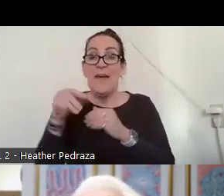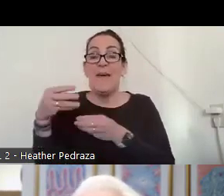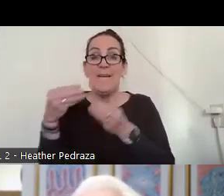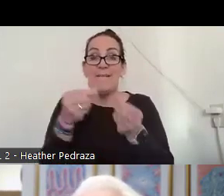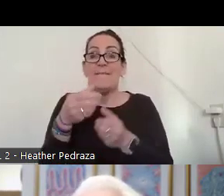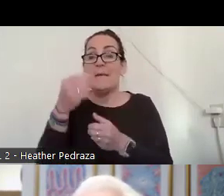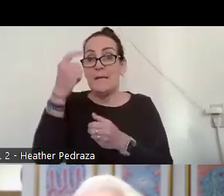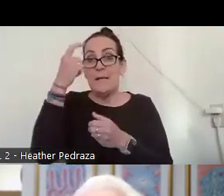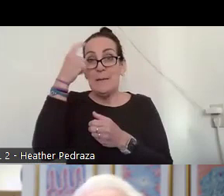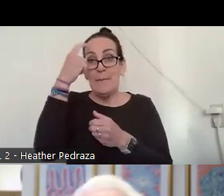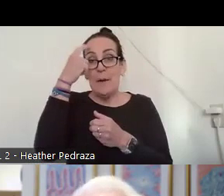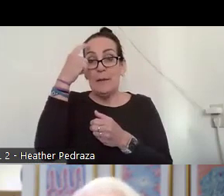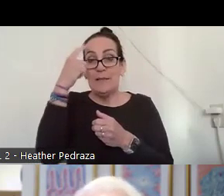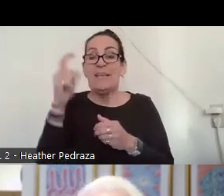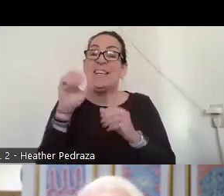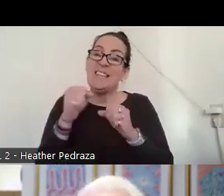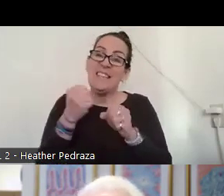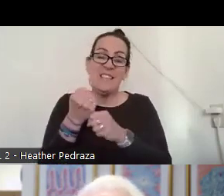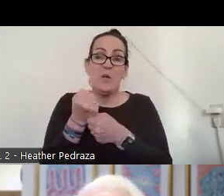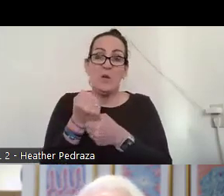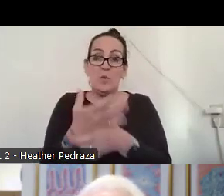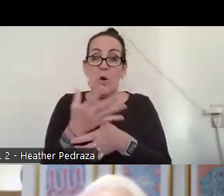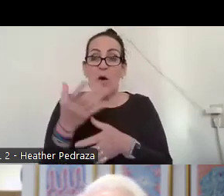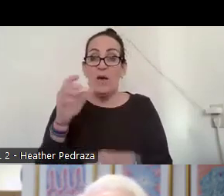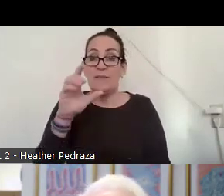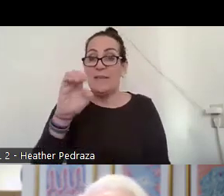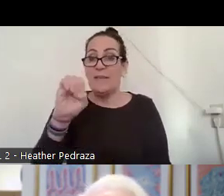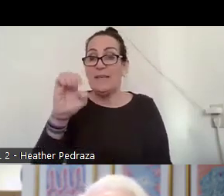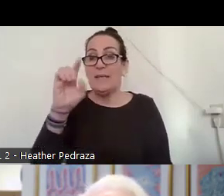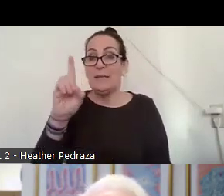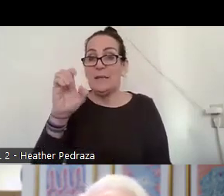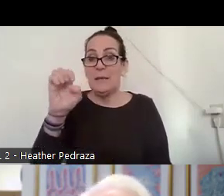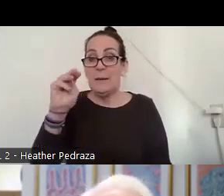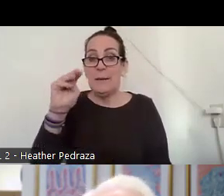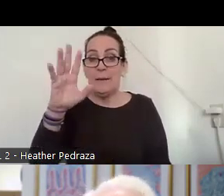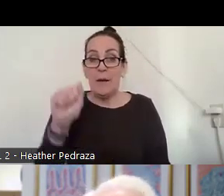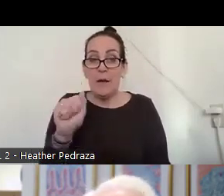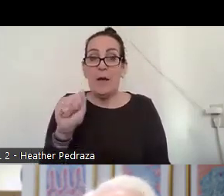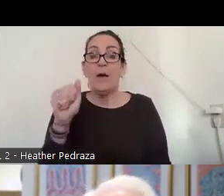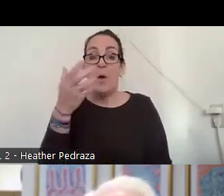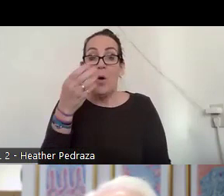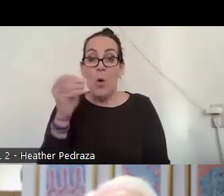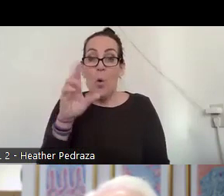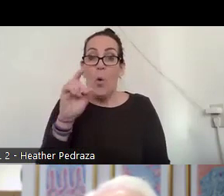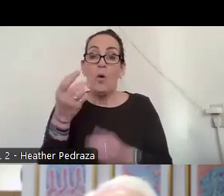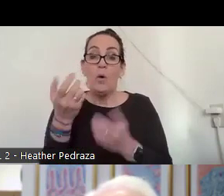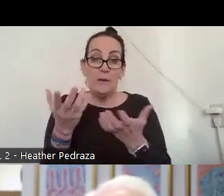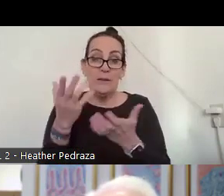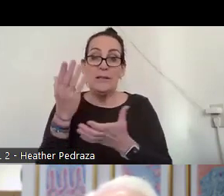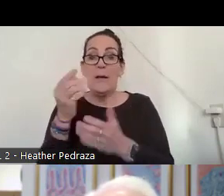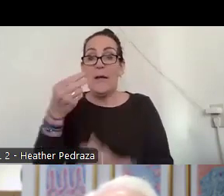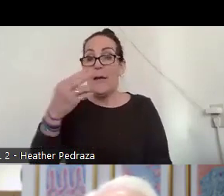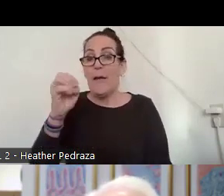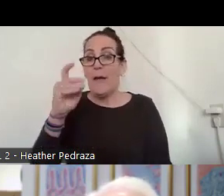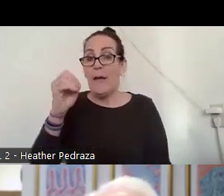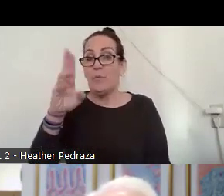those vessels, or sometimes hemorrhage. Now, generally, those changes are asymptomatic, and one can always adjust the dose. But I think you